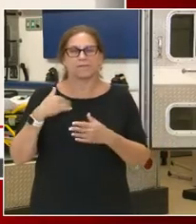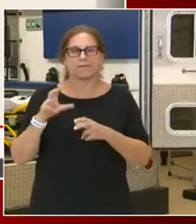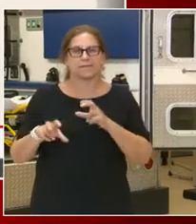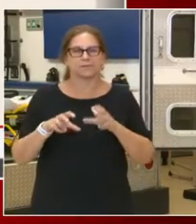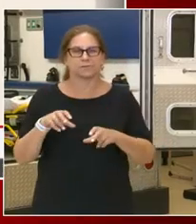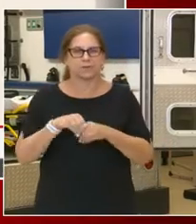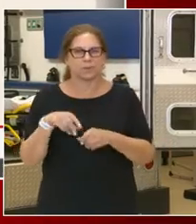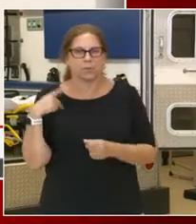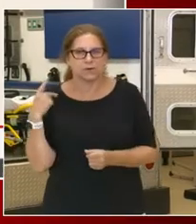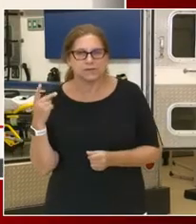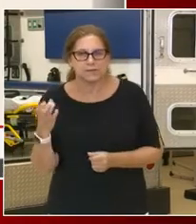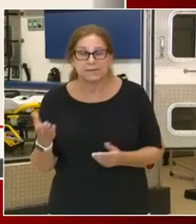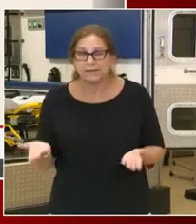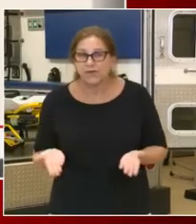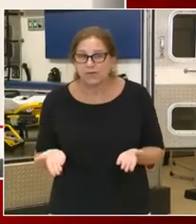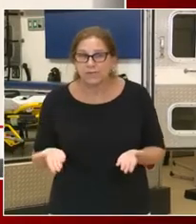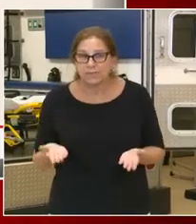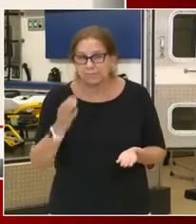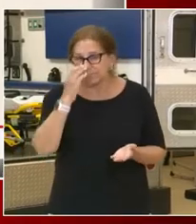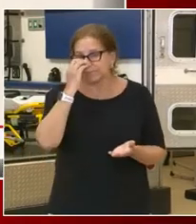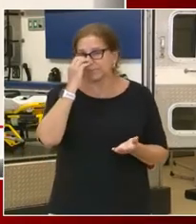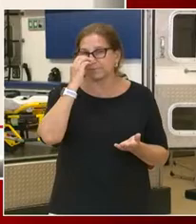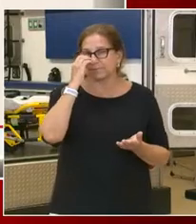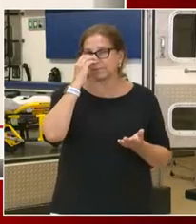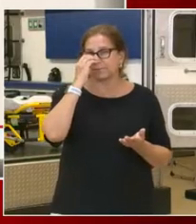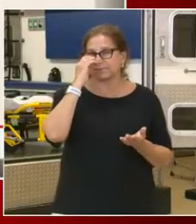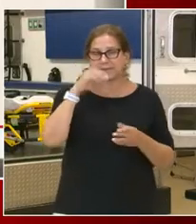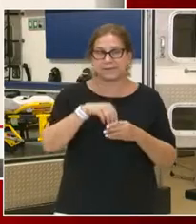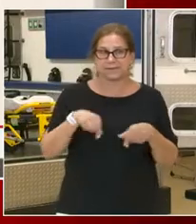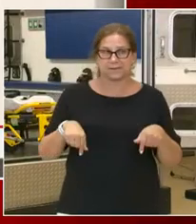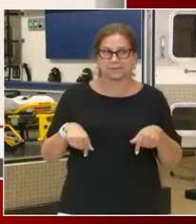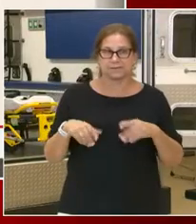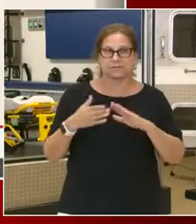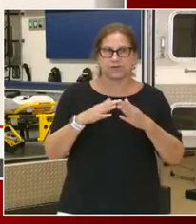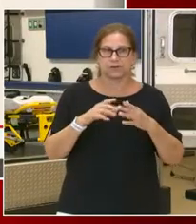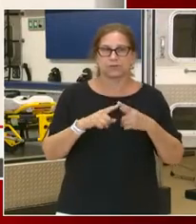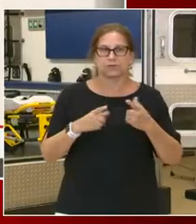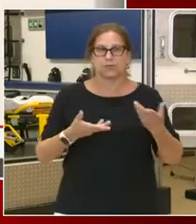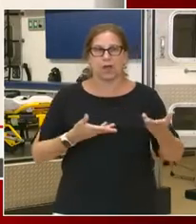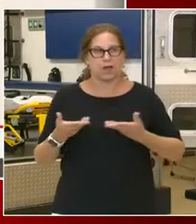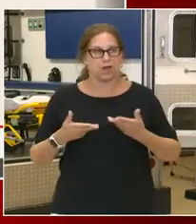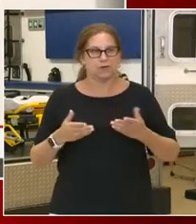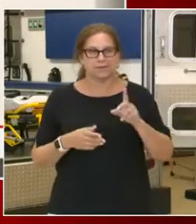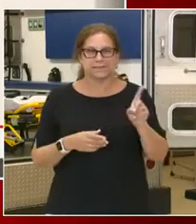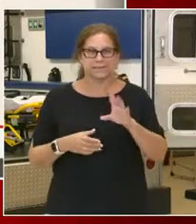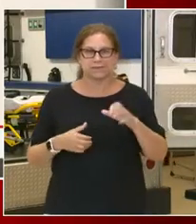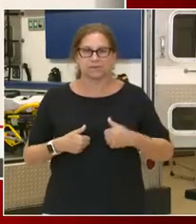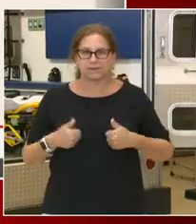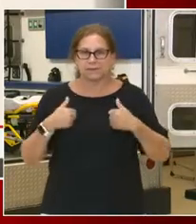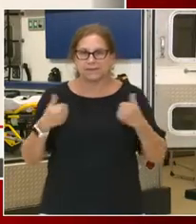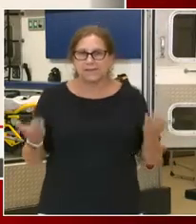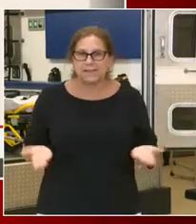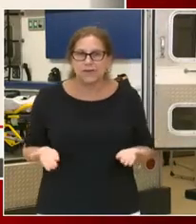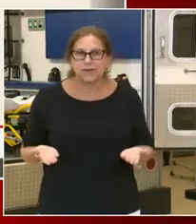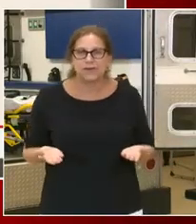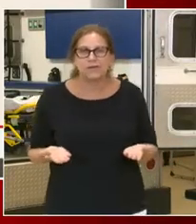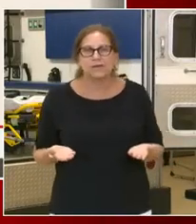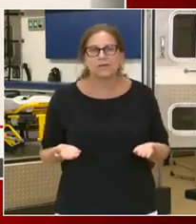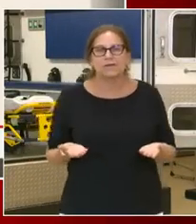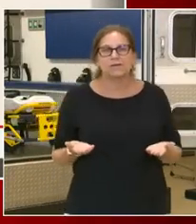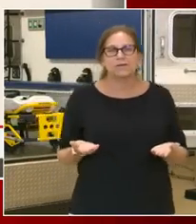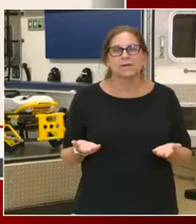here in our community and to hire our residents. And so I think about the Vitality Fund that DMPED has put